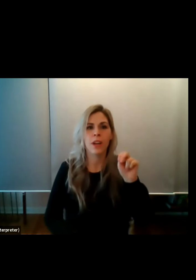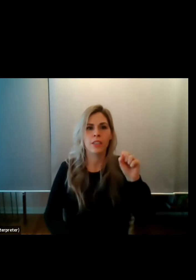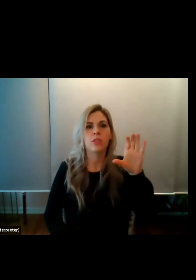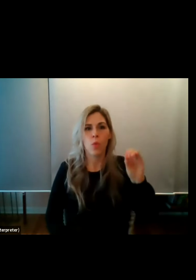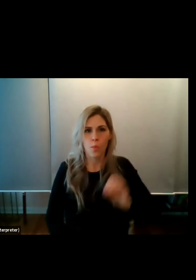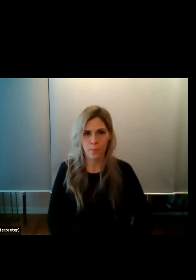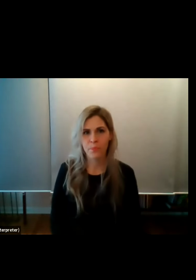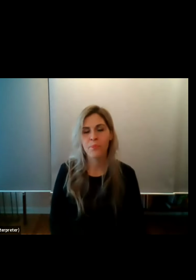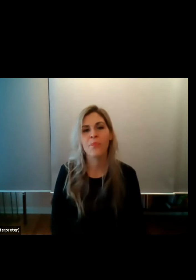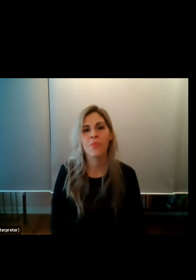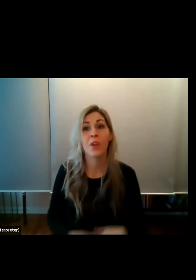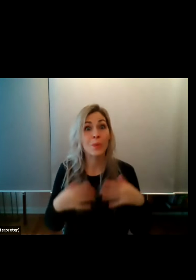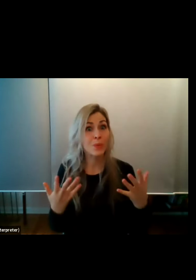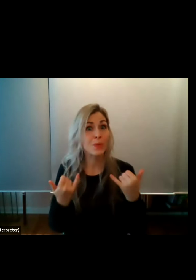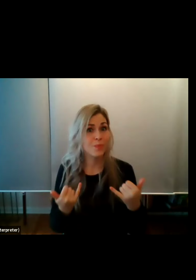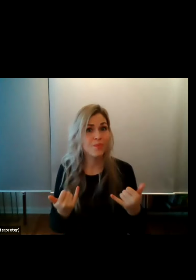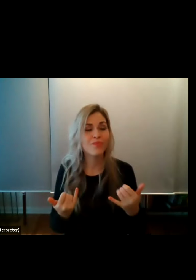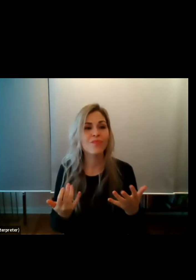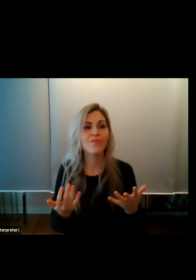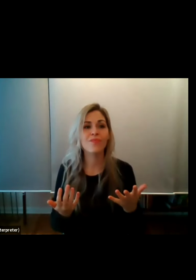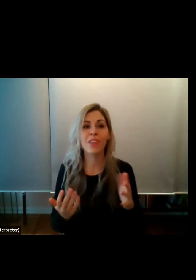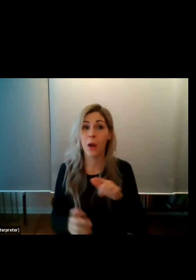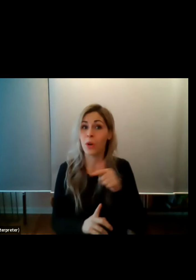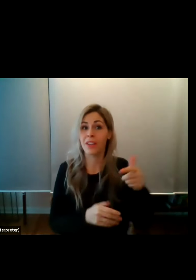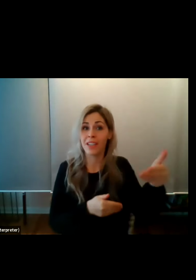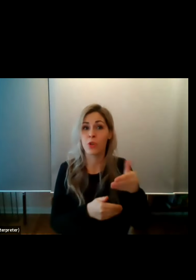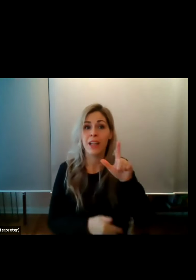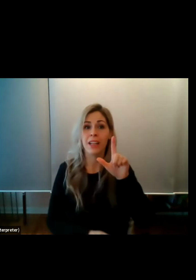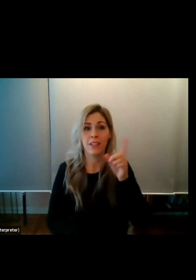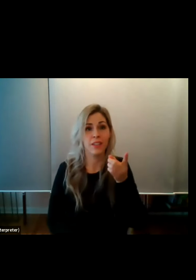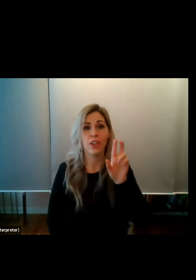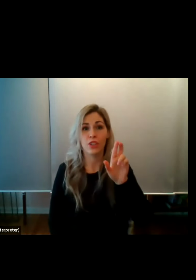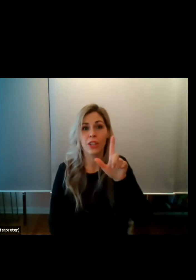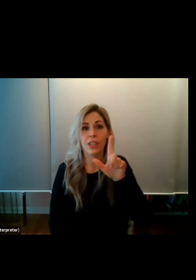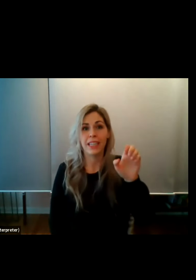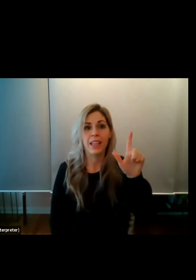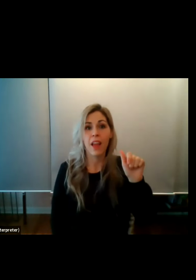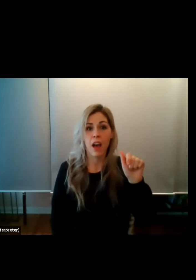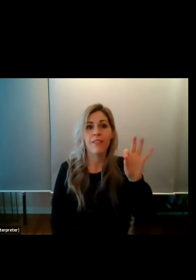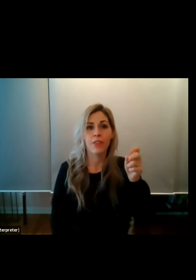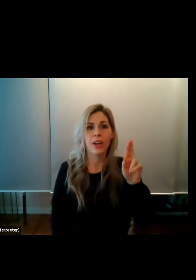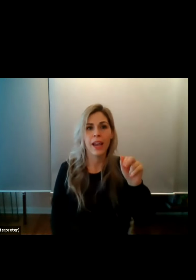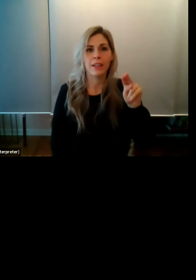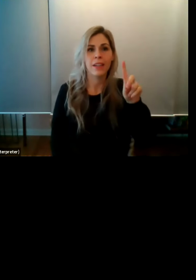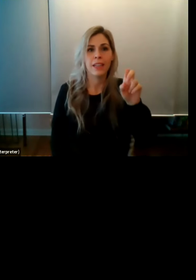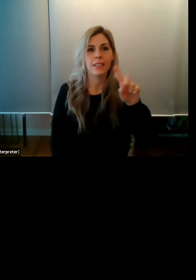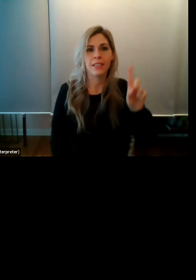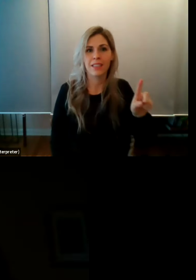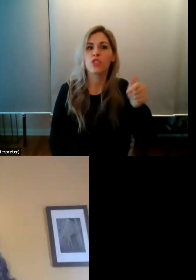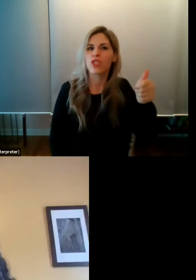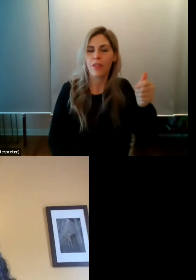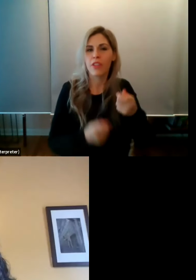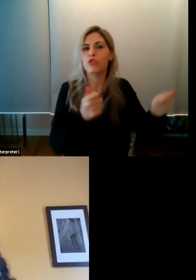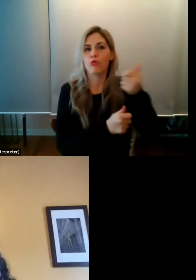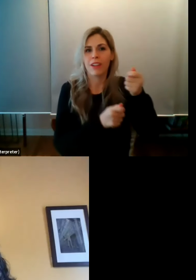So without further ado, I would like to present Dr. Leila Fernandez, Director of the Henry M. Jackson School of International